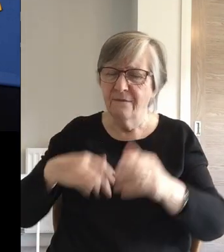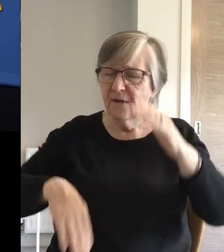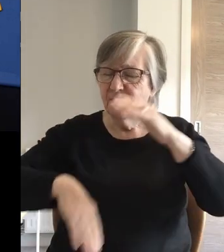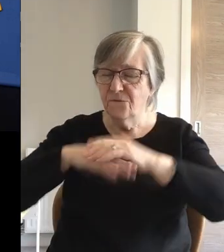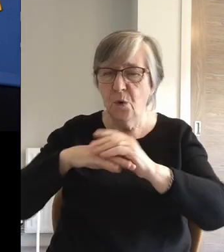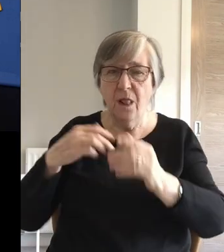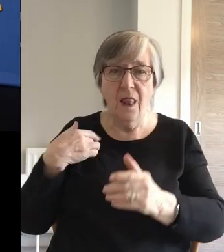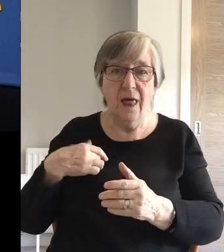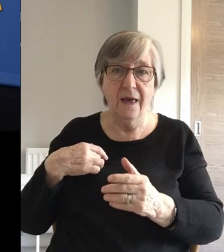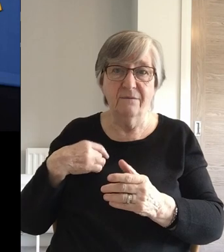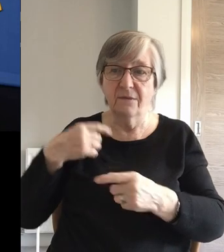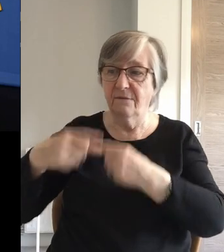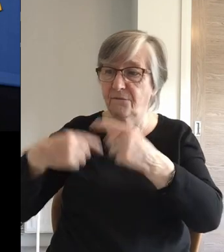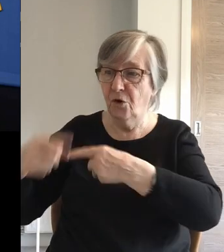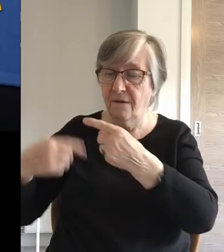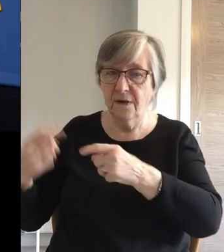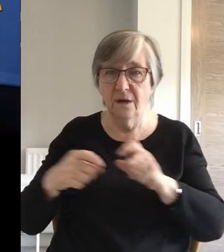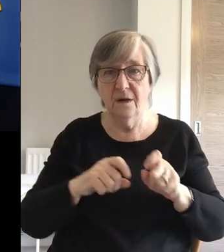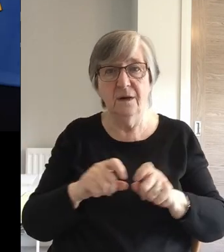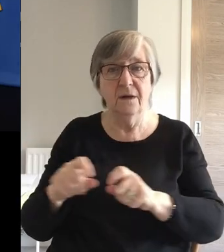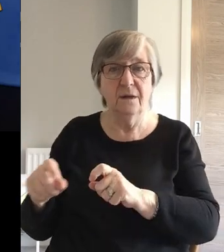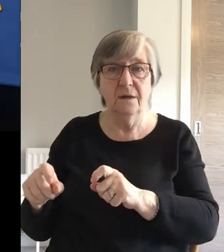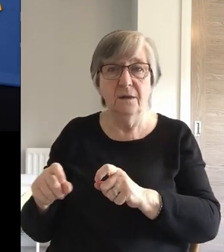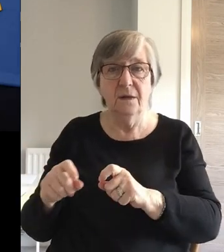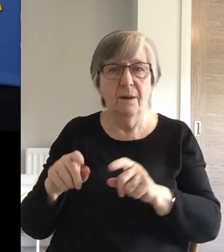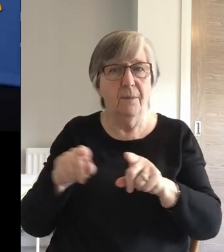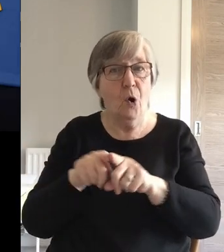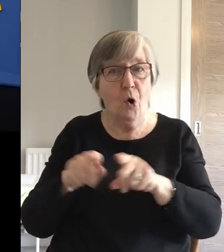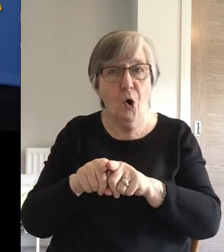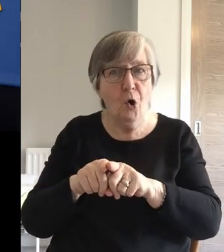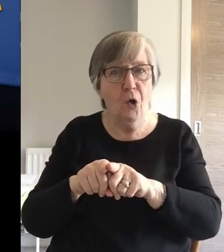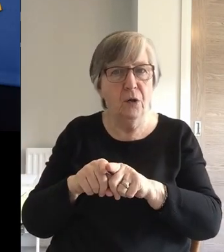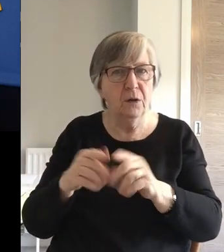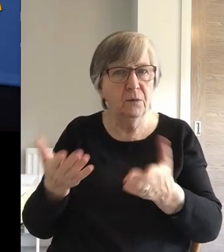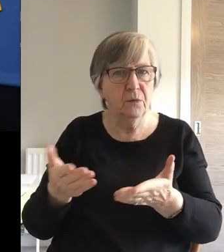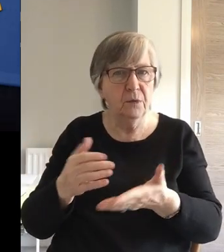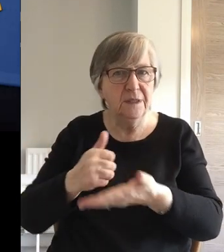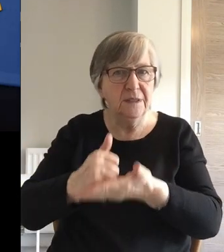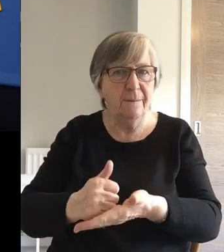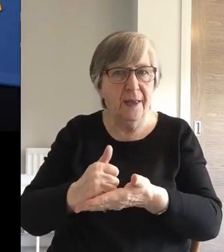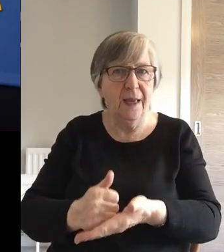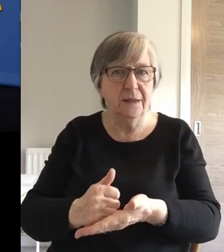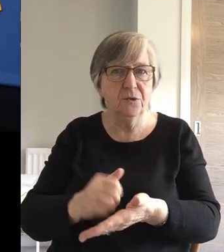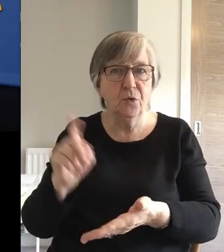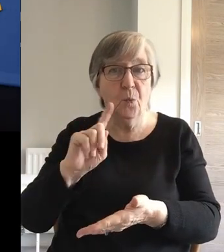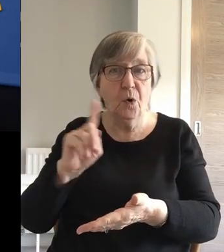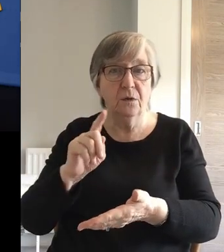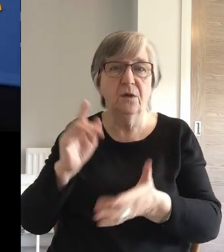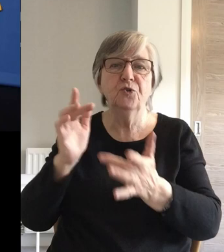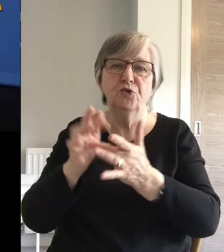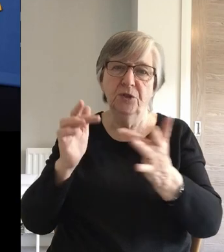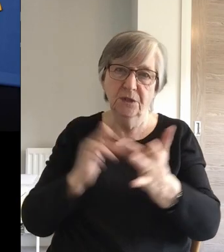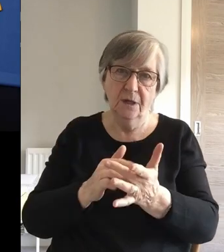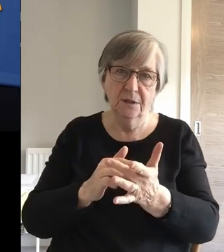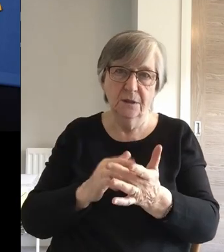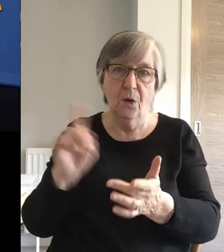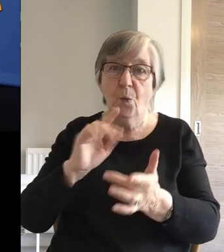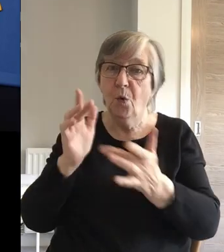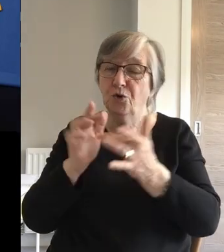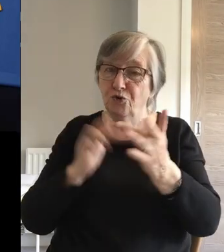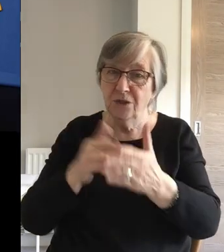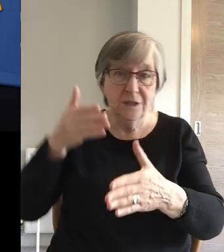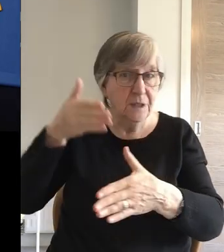us forevermore. But it all hinges on, it all depends on Jesus and what he's done for